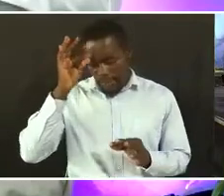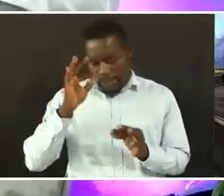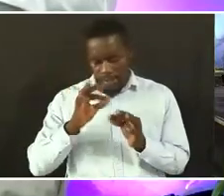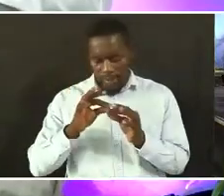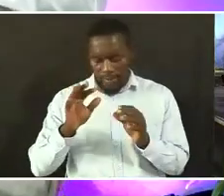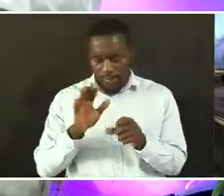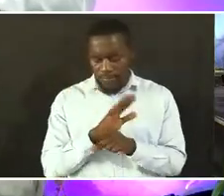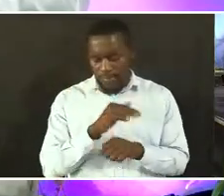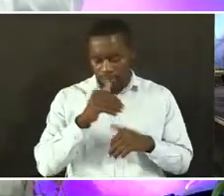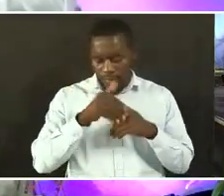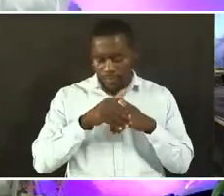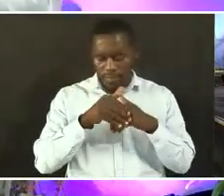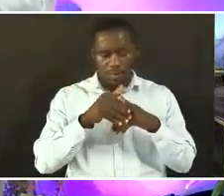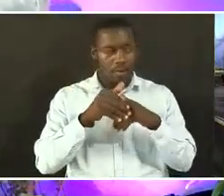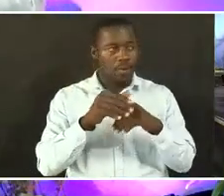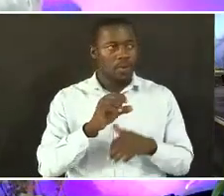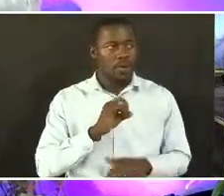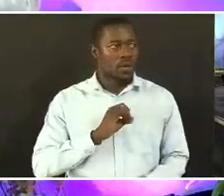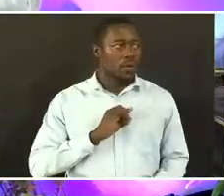His faithful